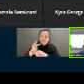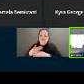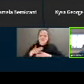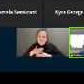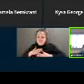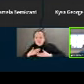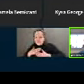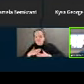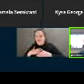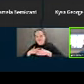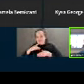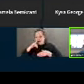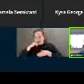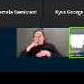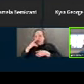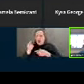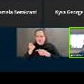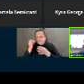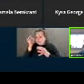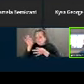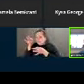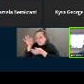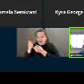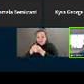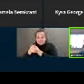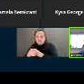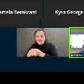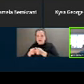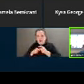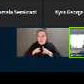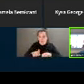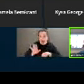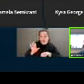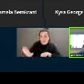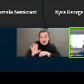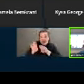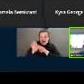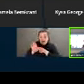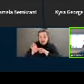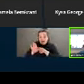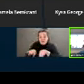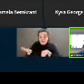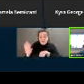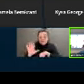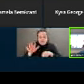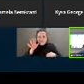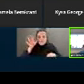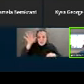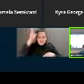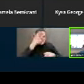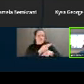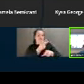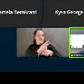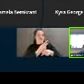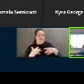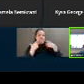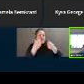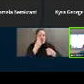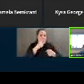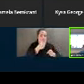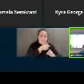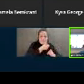bit distracted and supported while their parents and while their caregivers were taking the steps for their own personal recovery